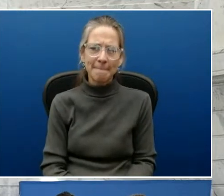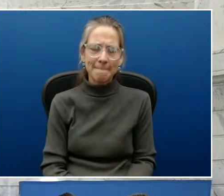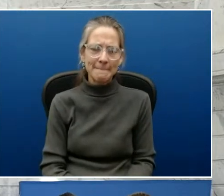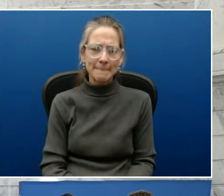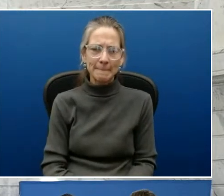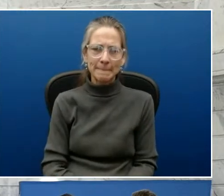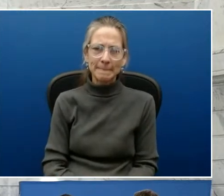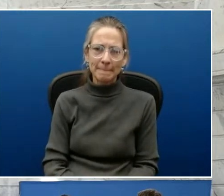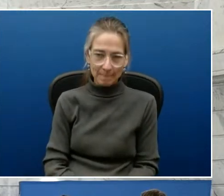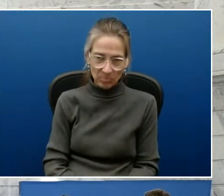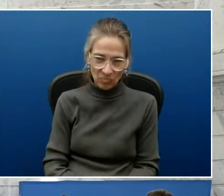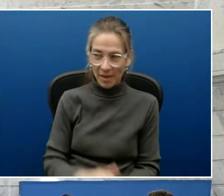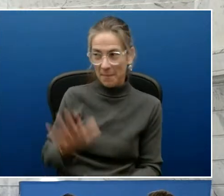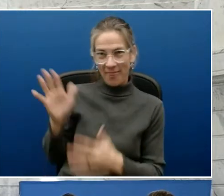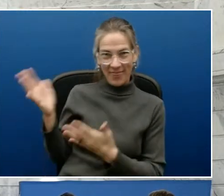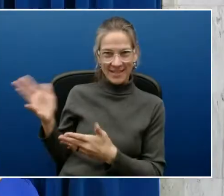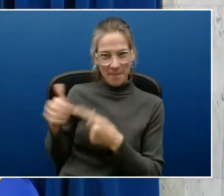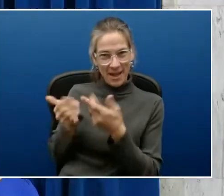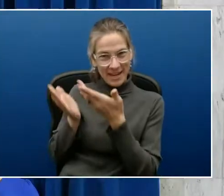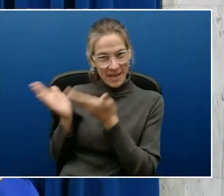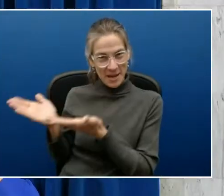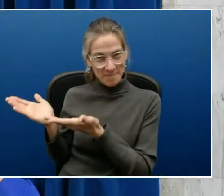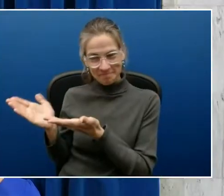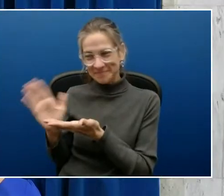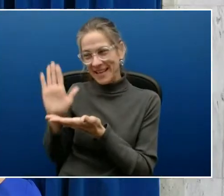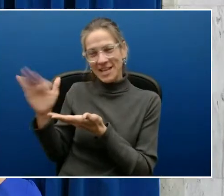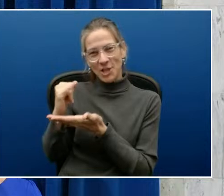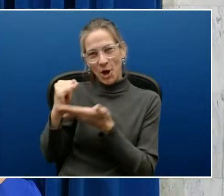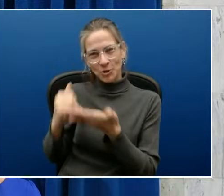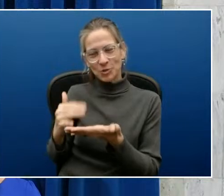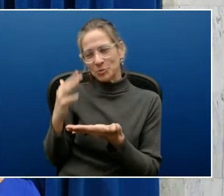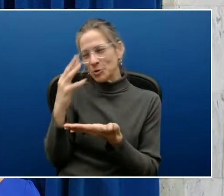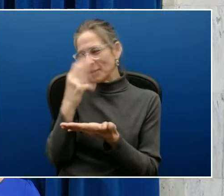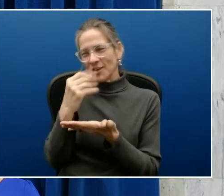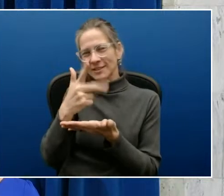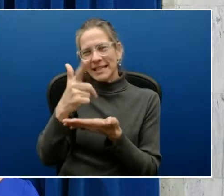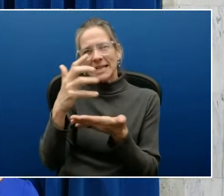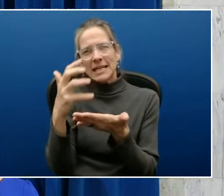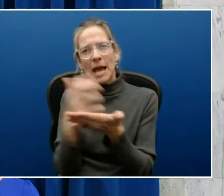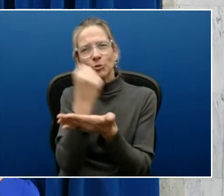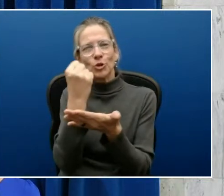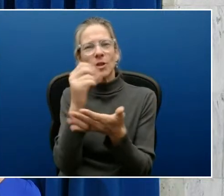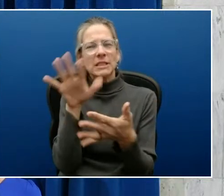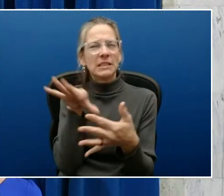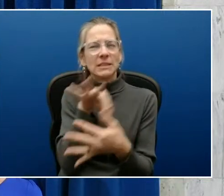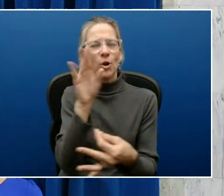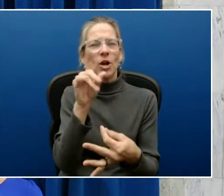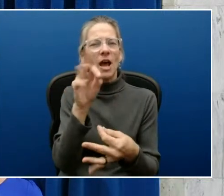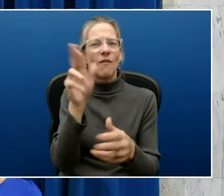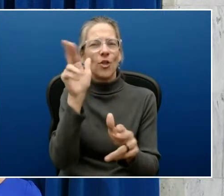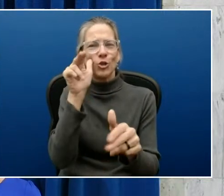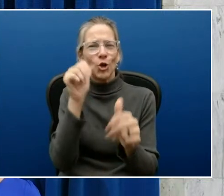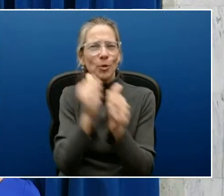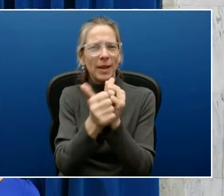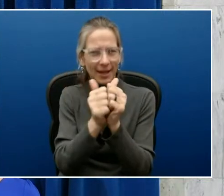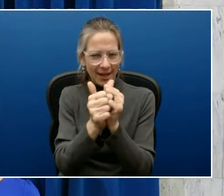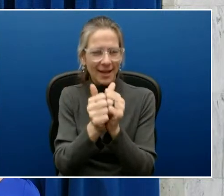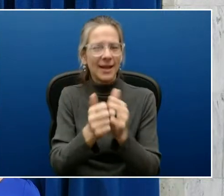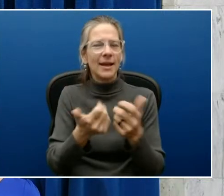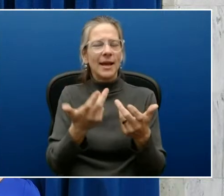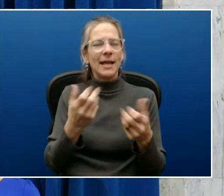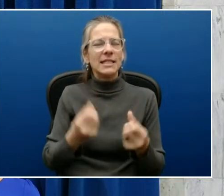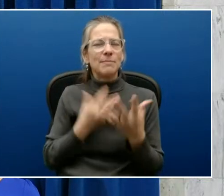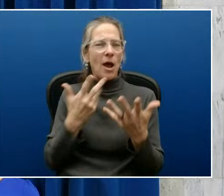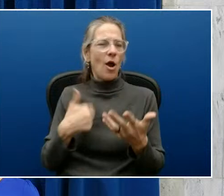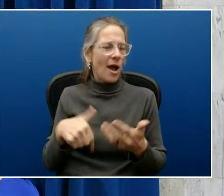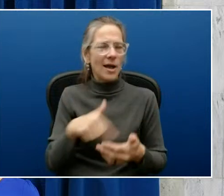But this is about Umberto, and his artistry beautifully captures the spirit of the Derby, inspiring us all to appreciate the traditions and